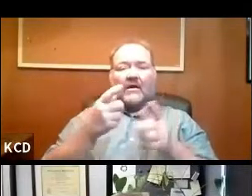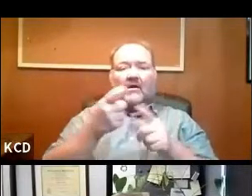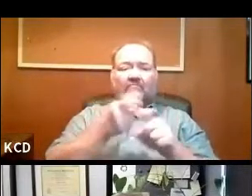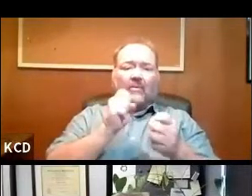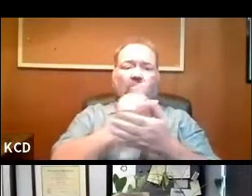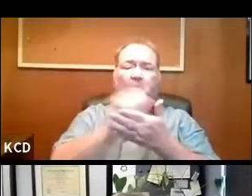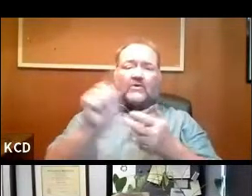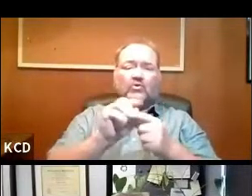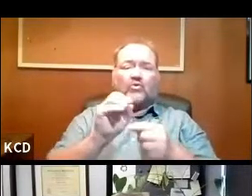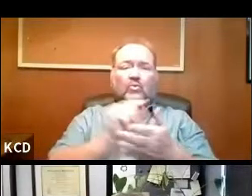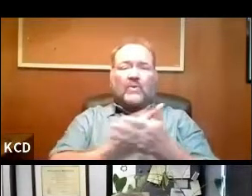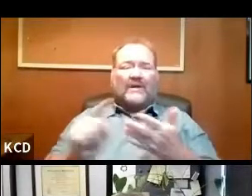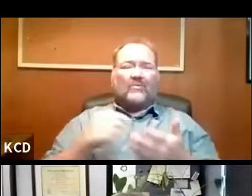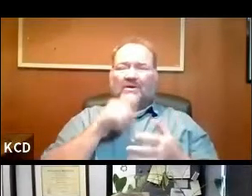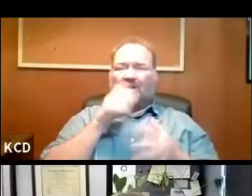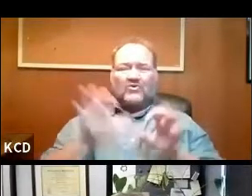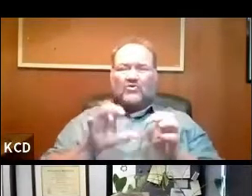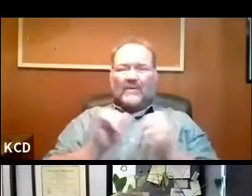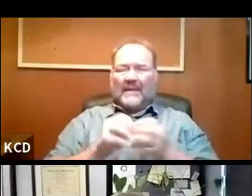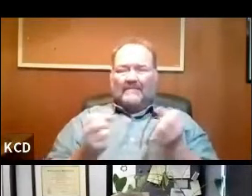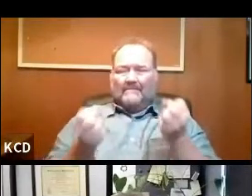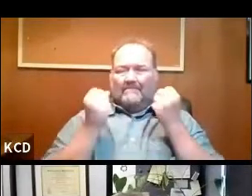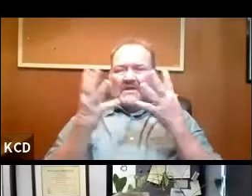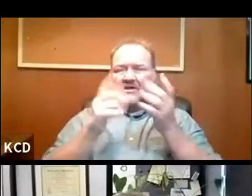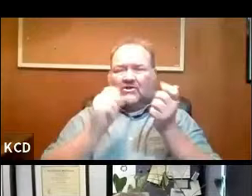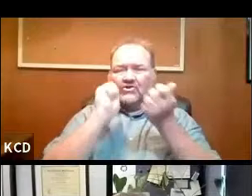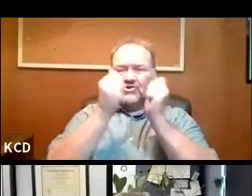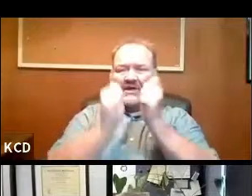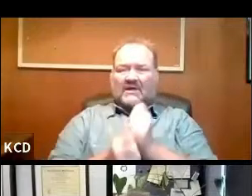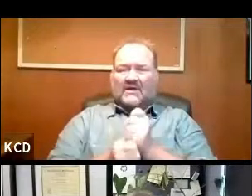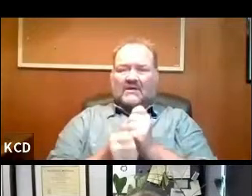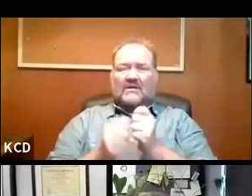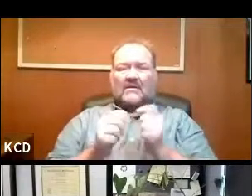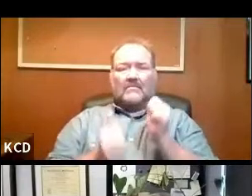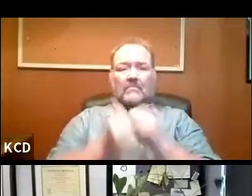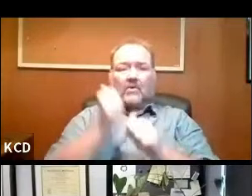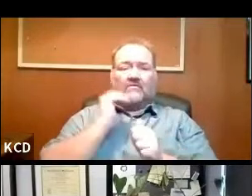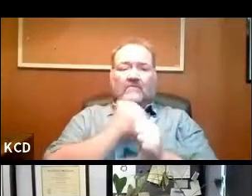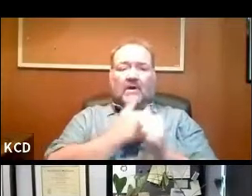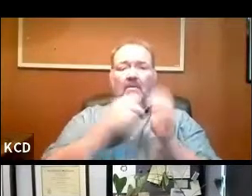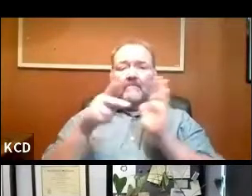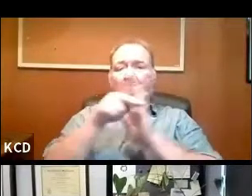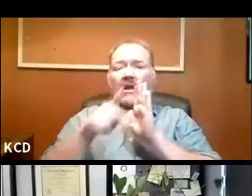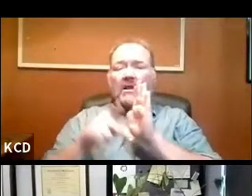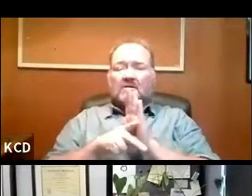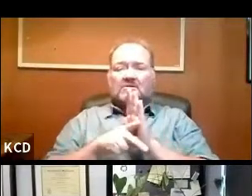week, we're probably not doing that many changes. And as he said, most of our policies